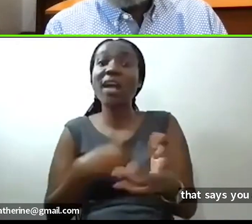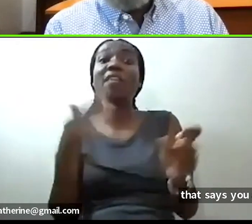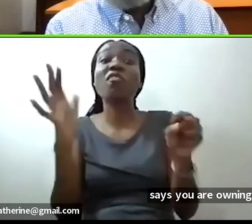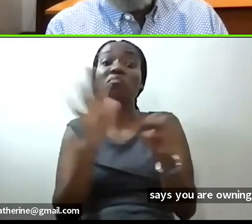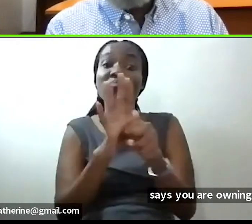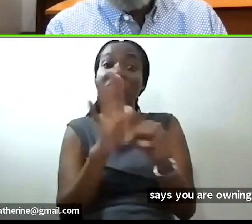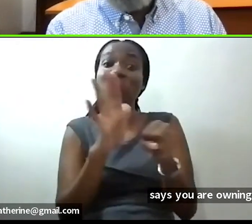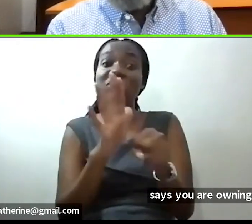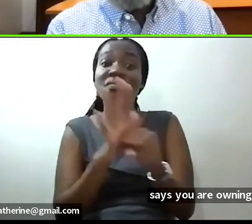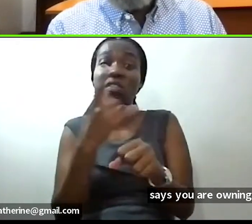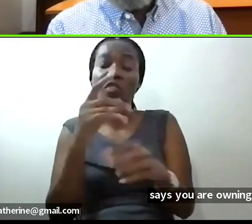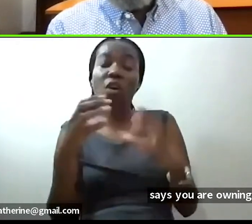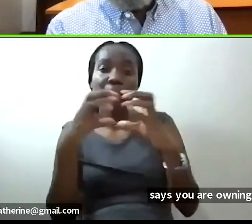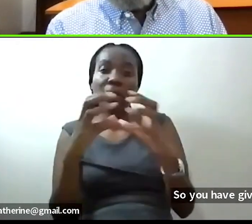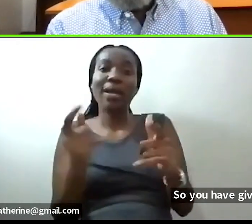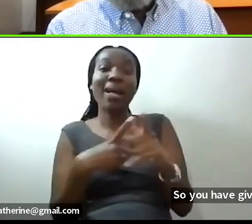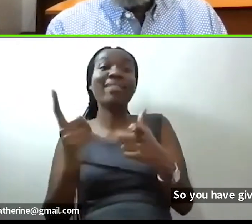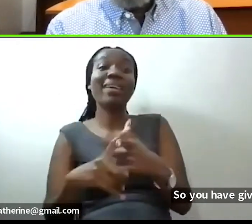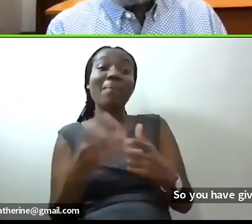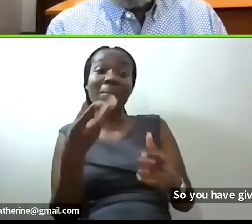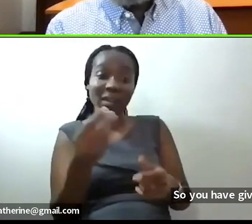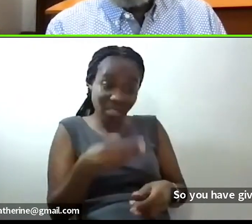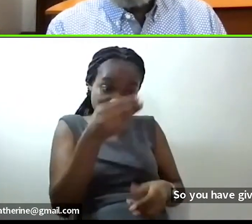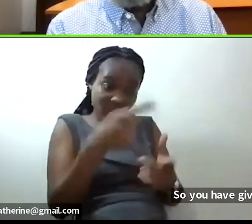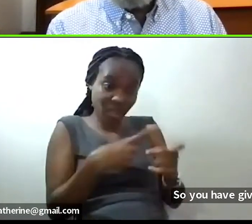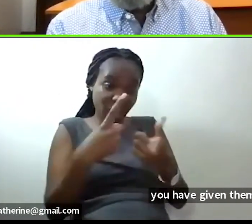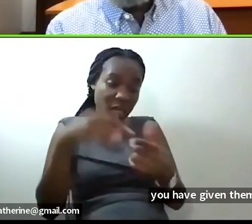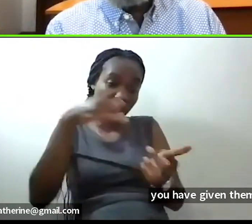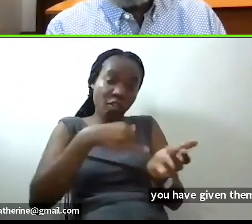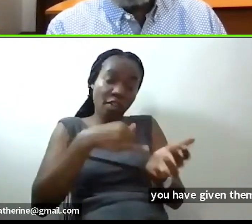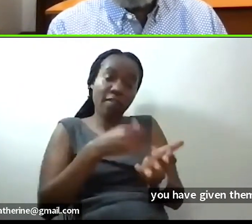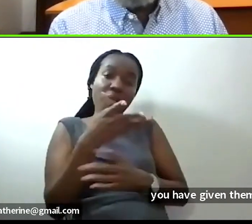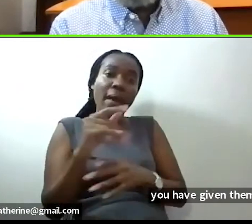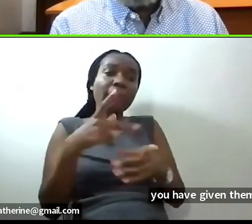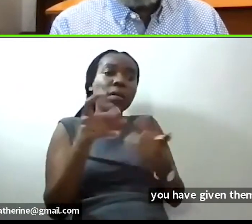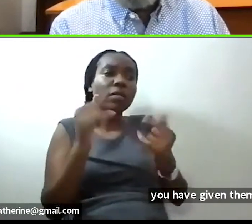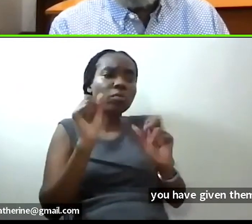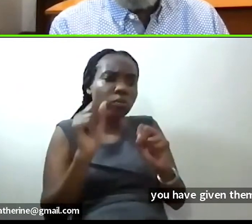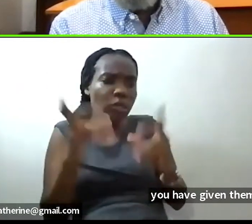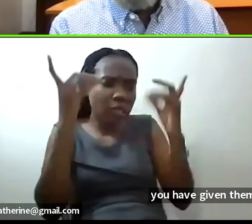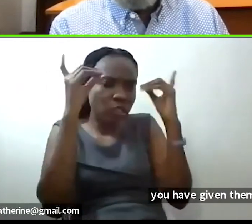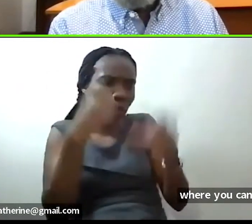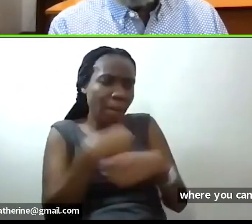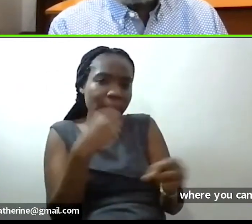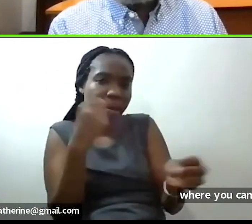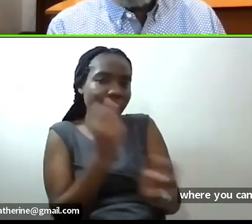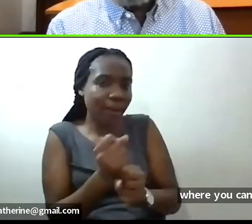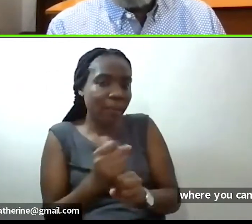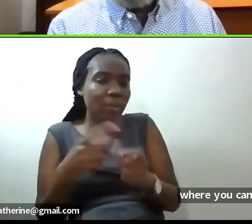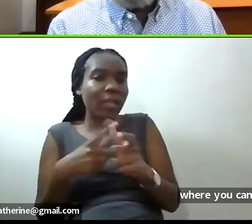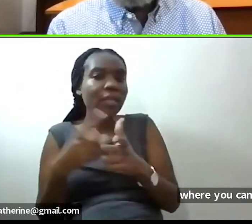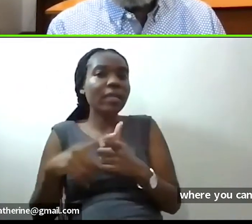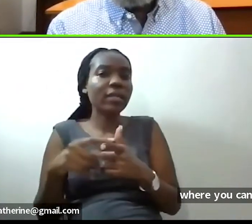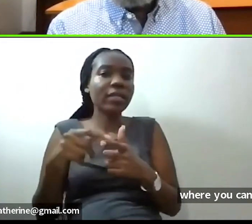money and you become a part owner, where you can make decisions or help be part of the decisions that are made at the annual